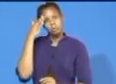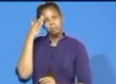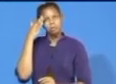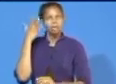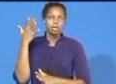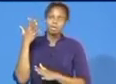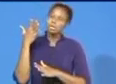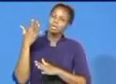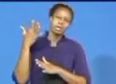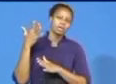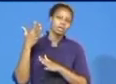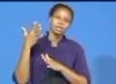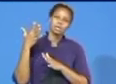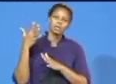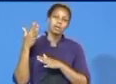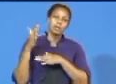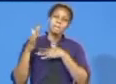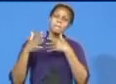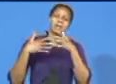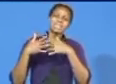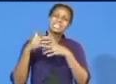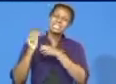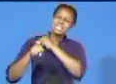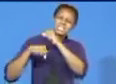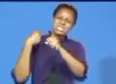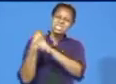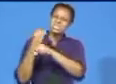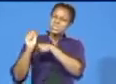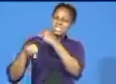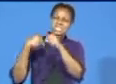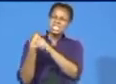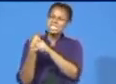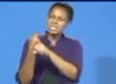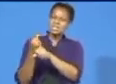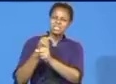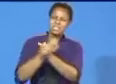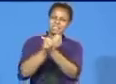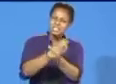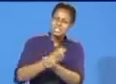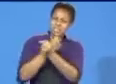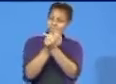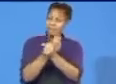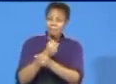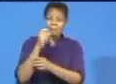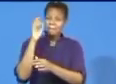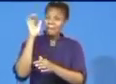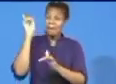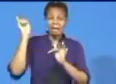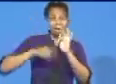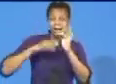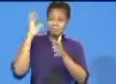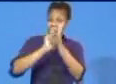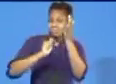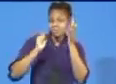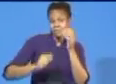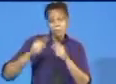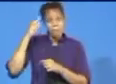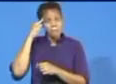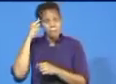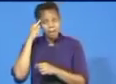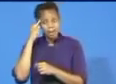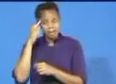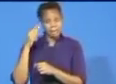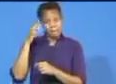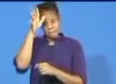of slavery could never erase from her mind. It is simply this: that the man who claimed to be